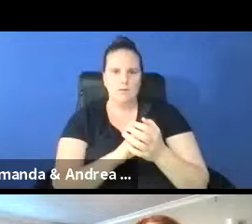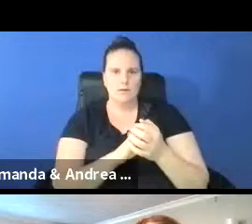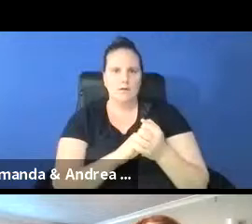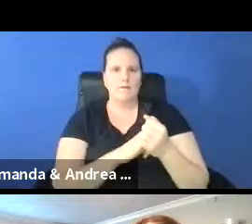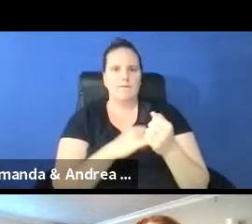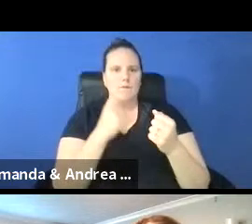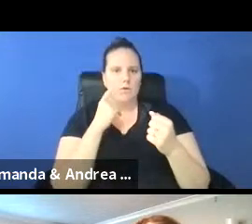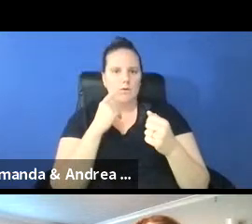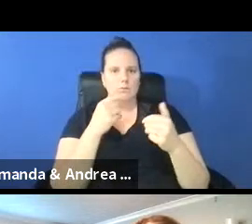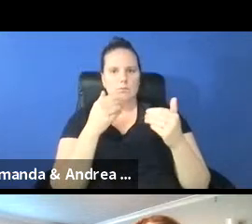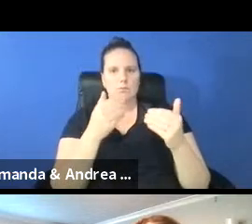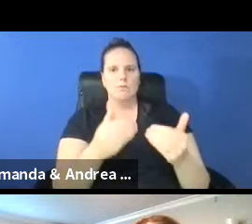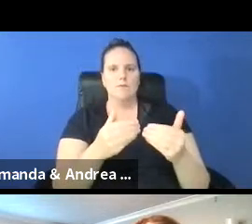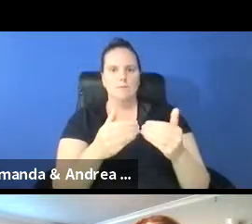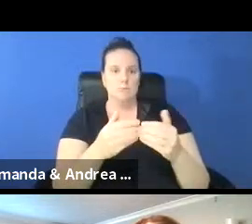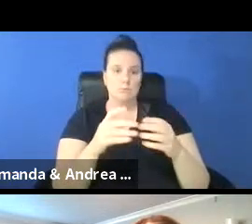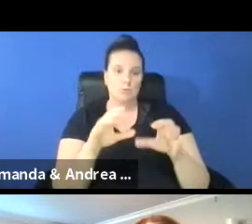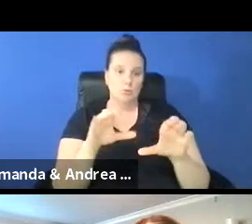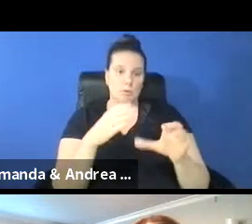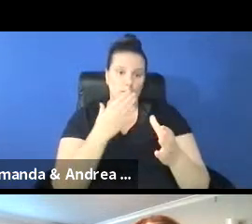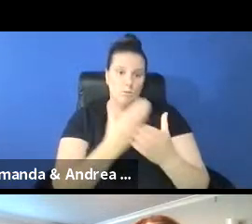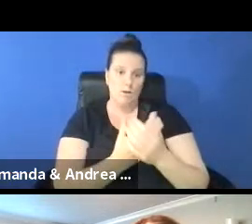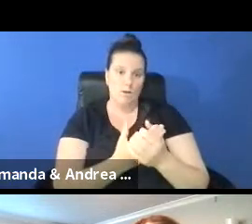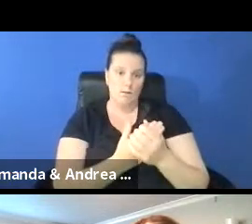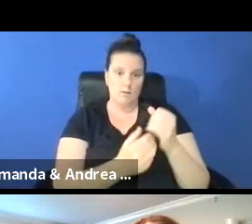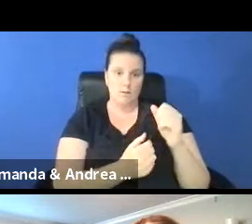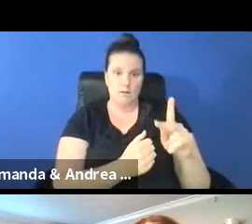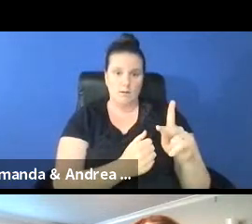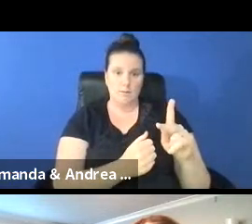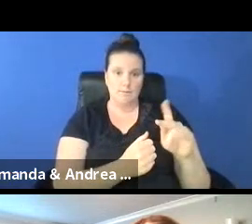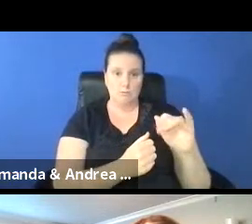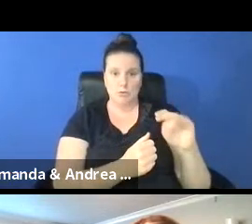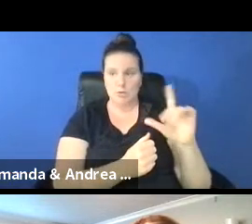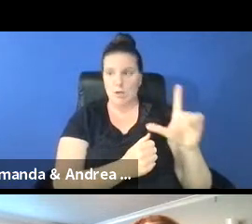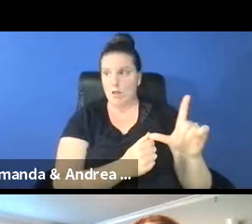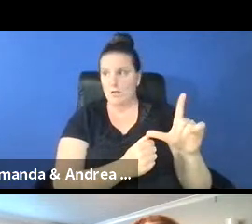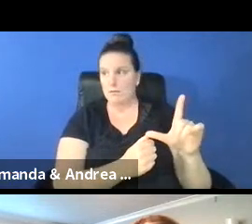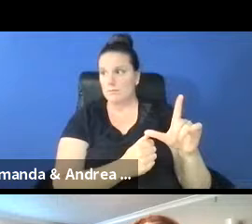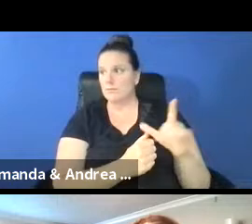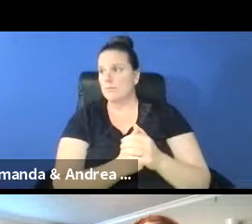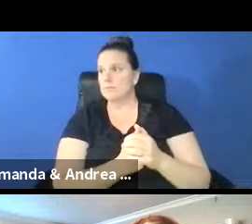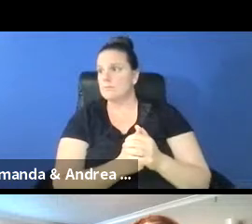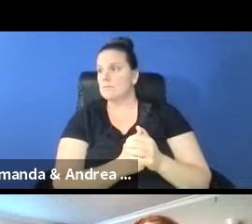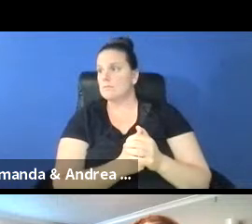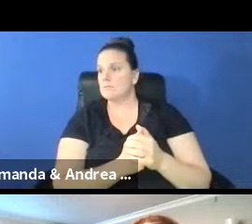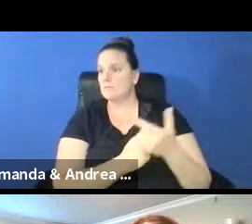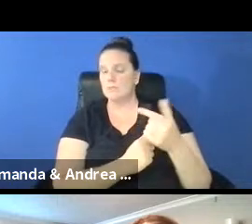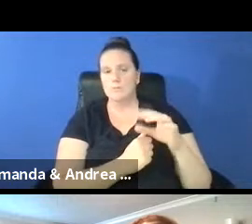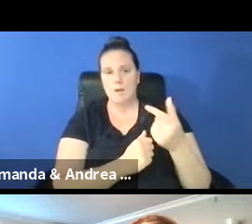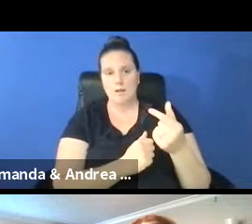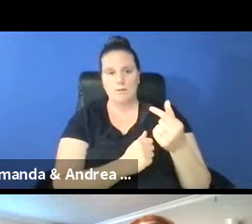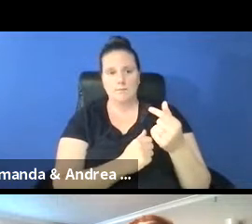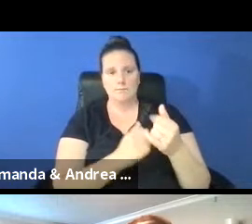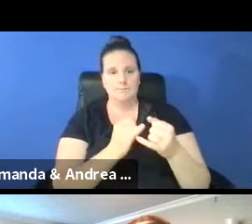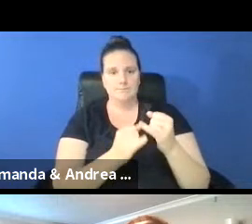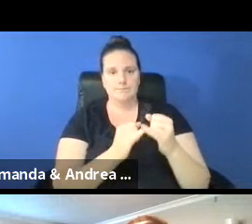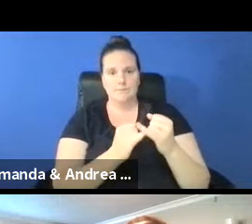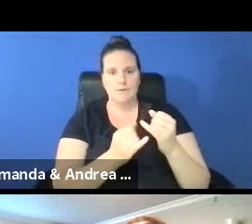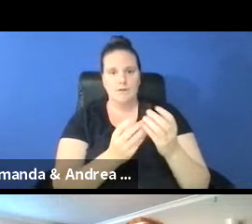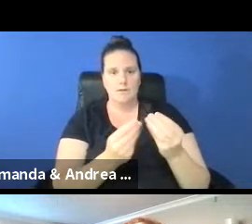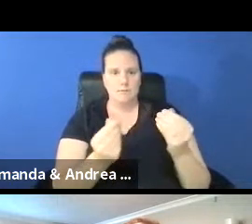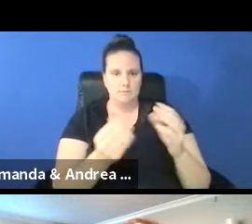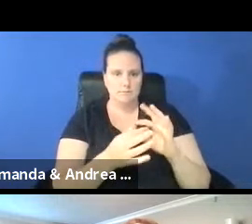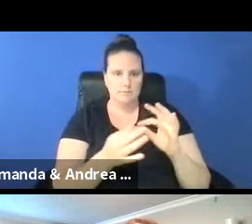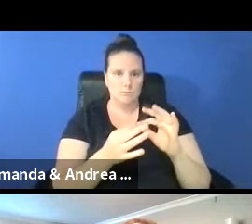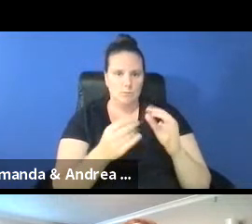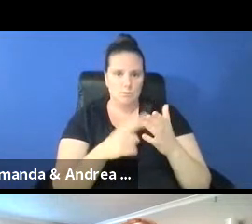at a clip and doing well. All right, Janelle or Greg, any final things that you want to say